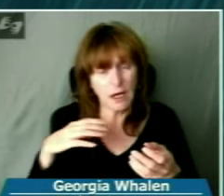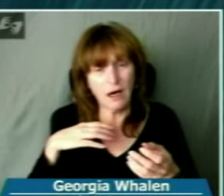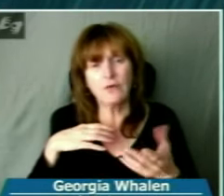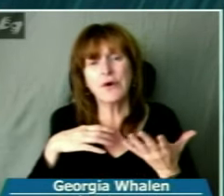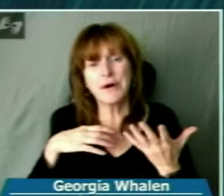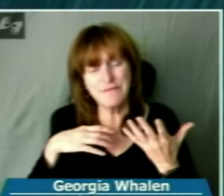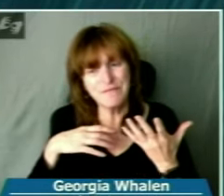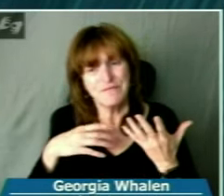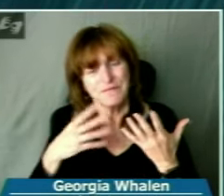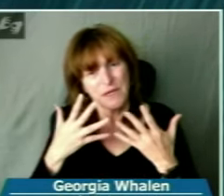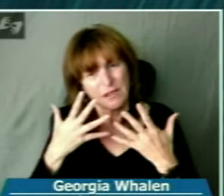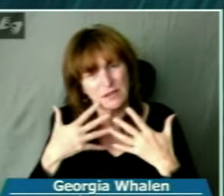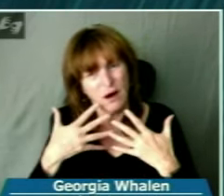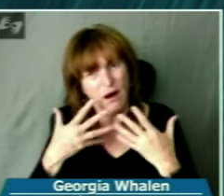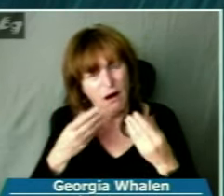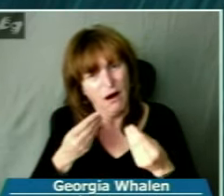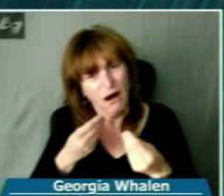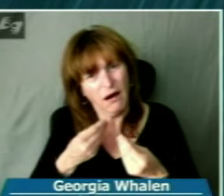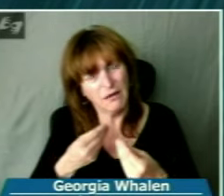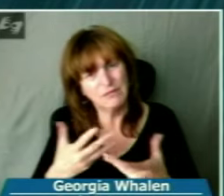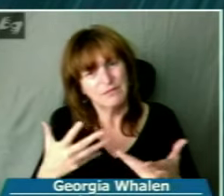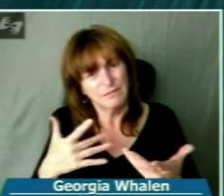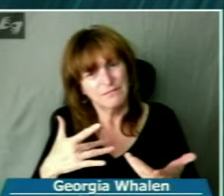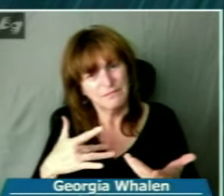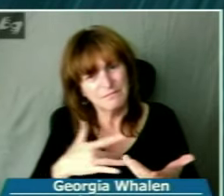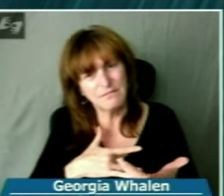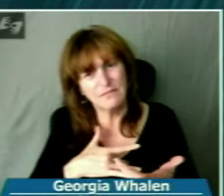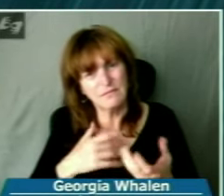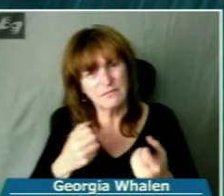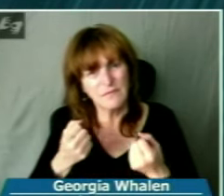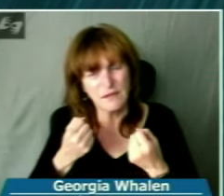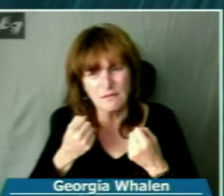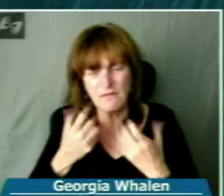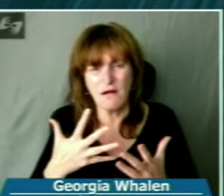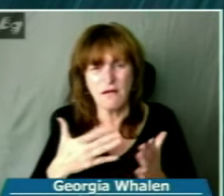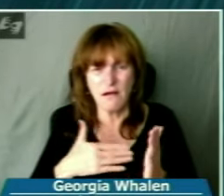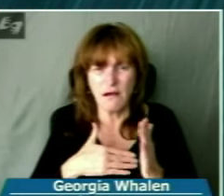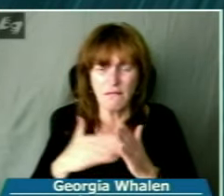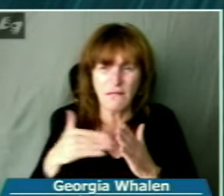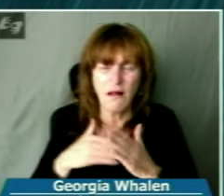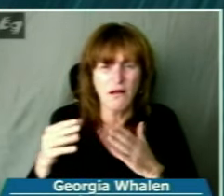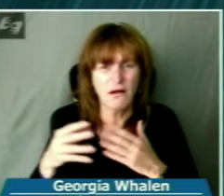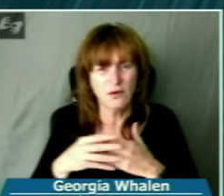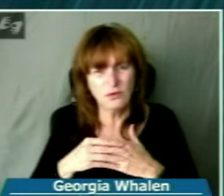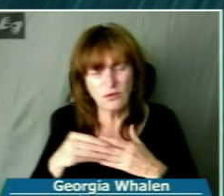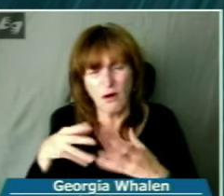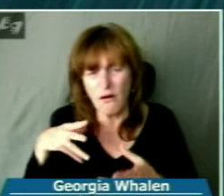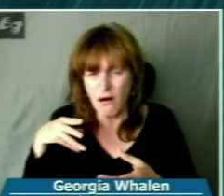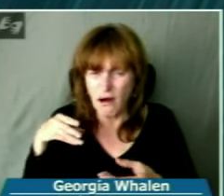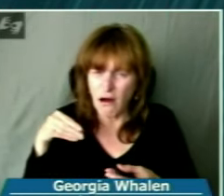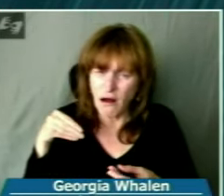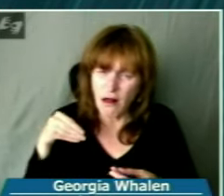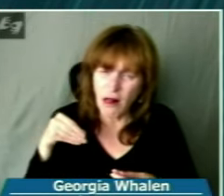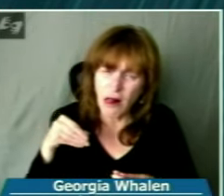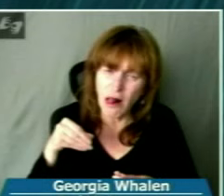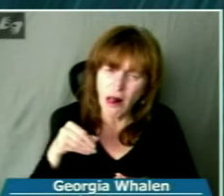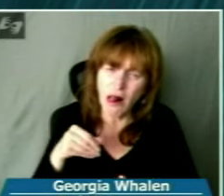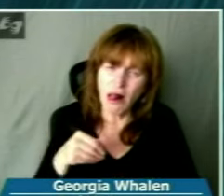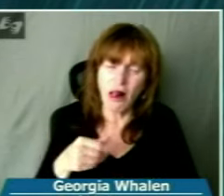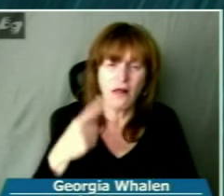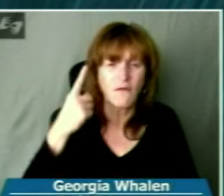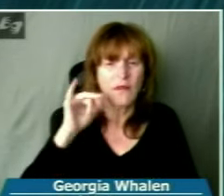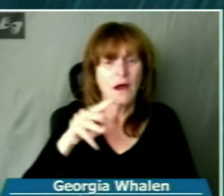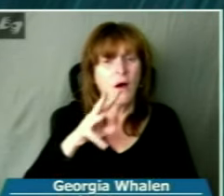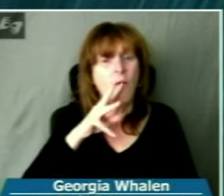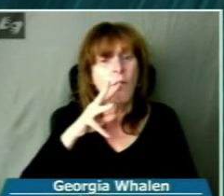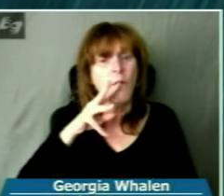that it's going to cost many, many millions of dollars to maintain and operate the Wild Waterworks, and the reality is